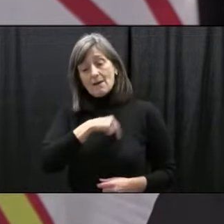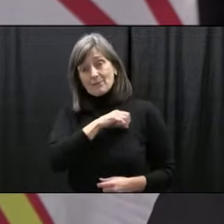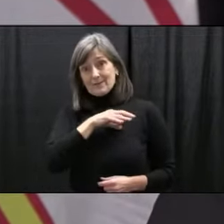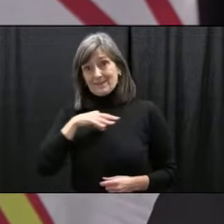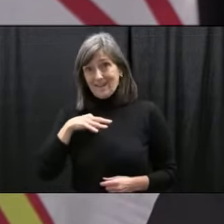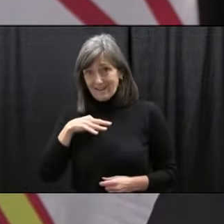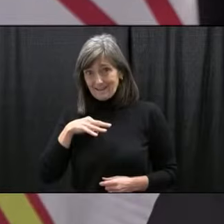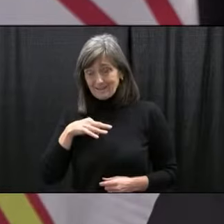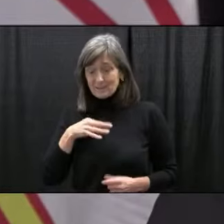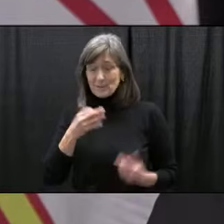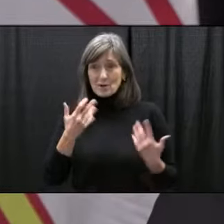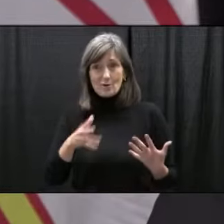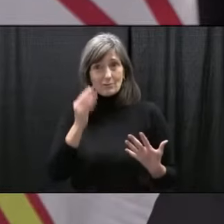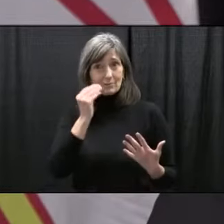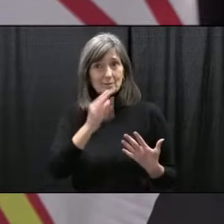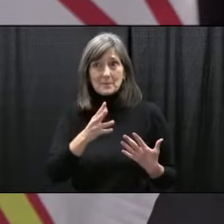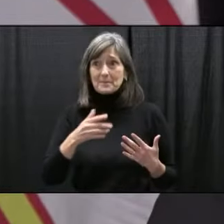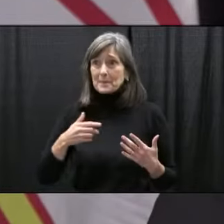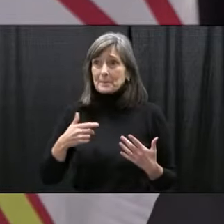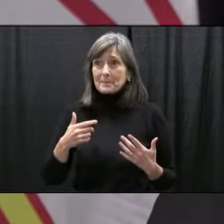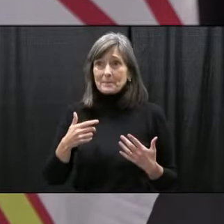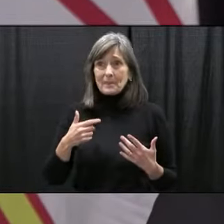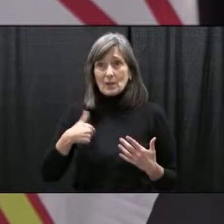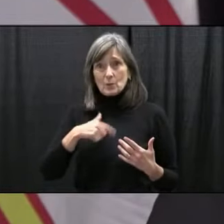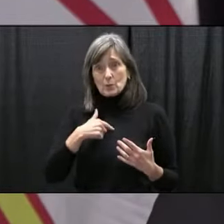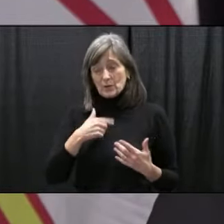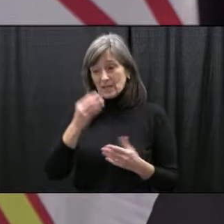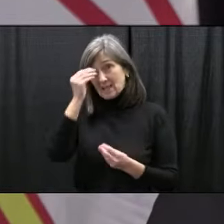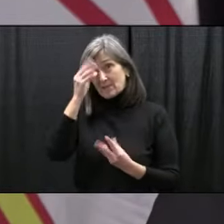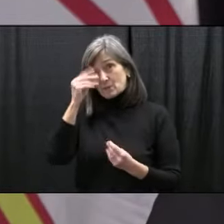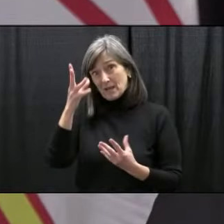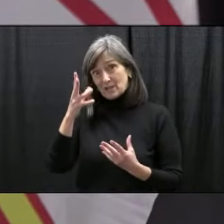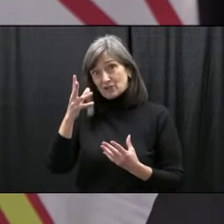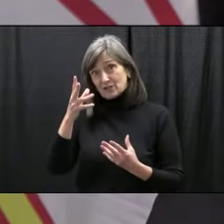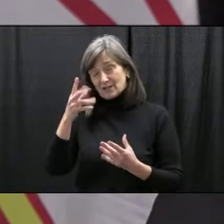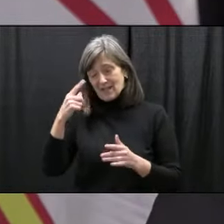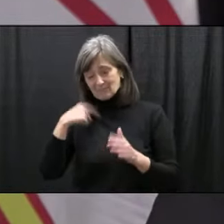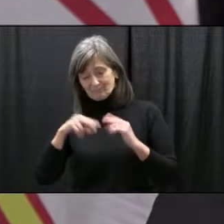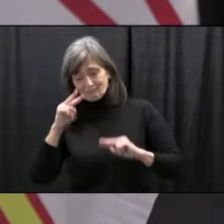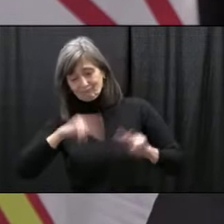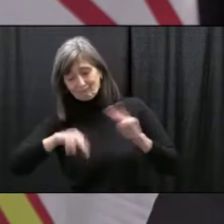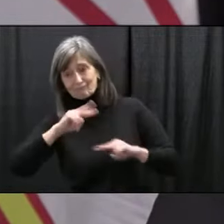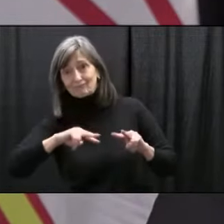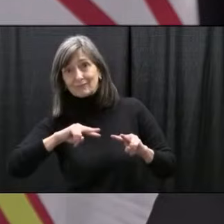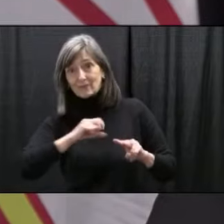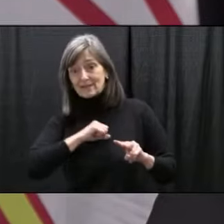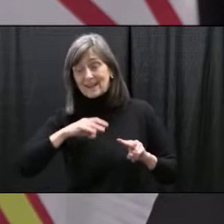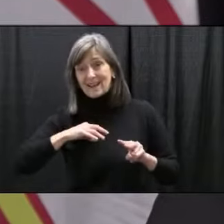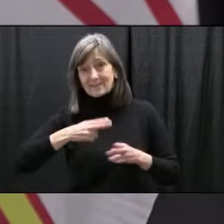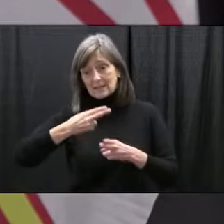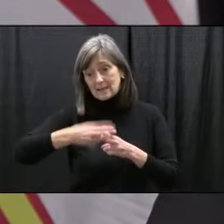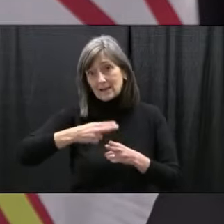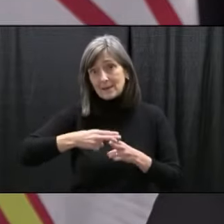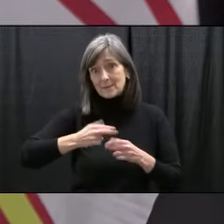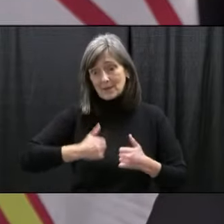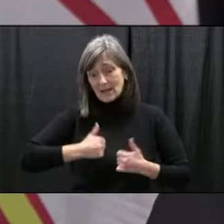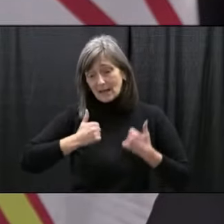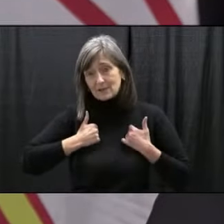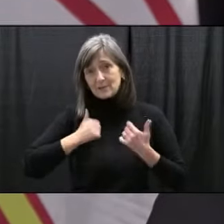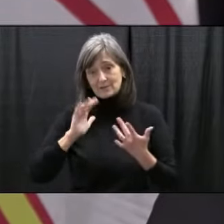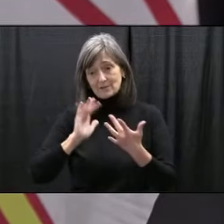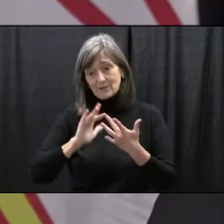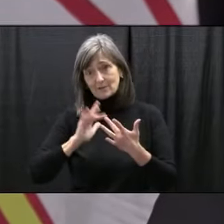been mentioned, the information that has been accessed related to staff includes names, address,